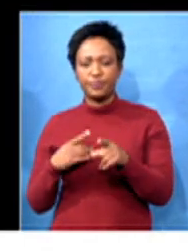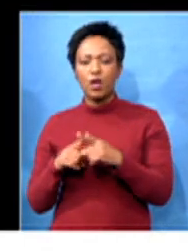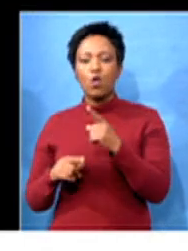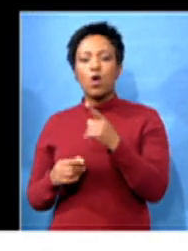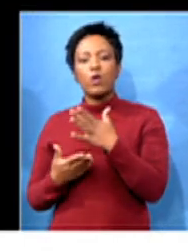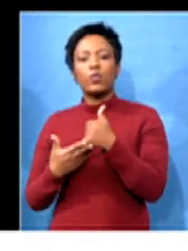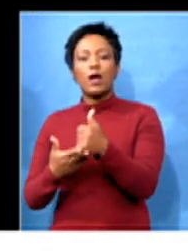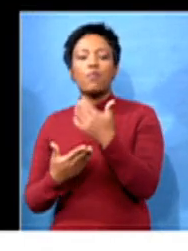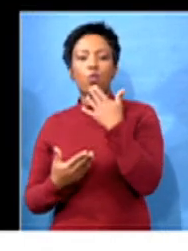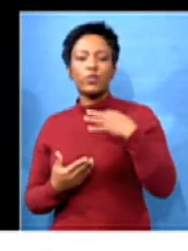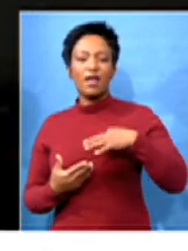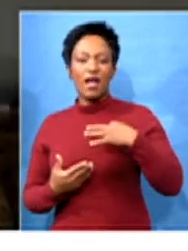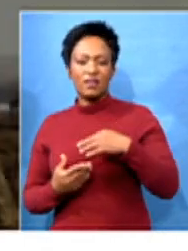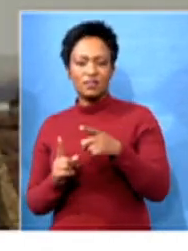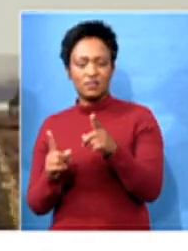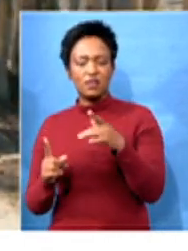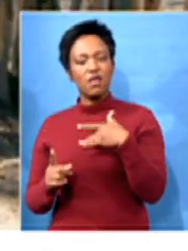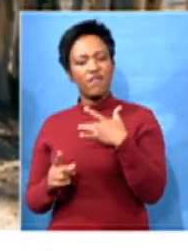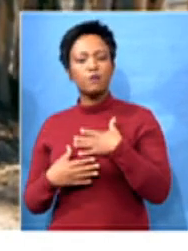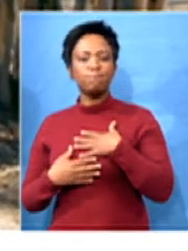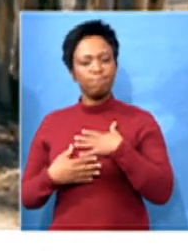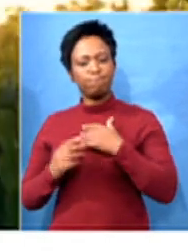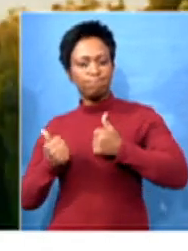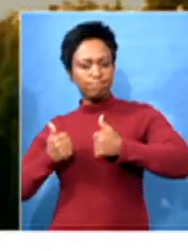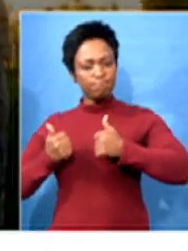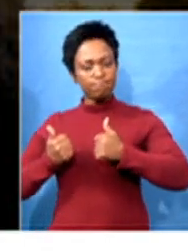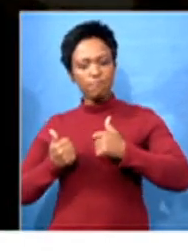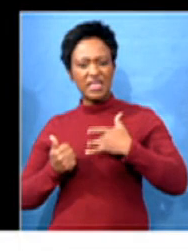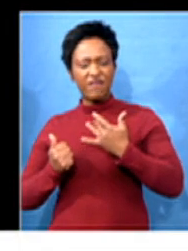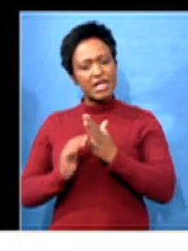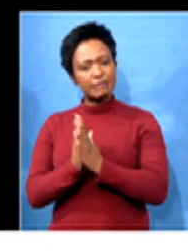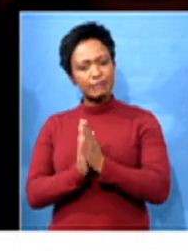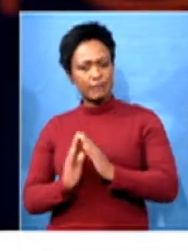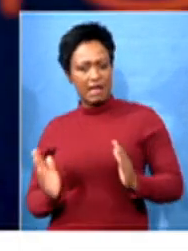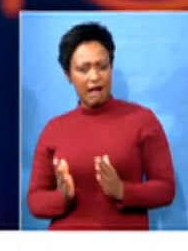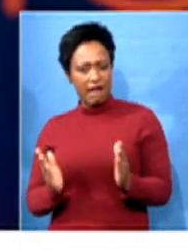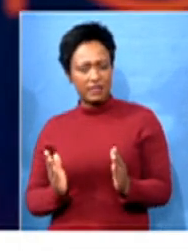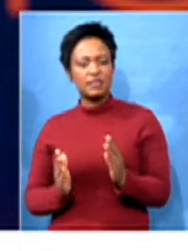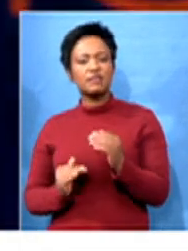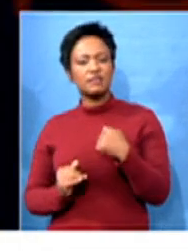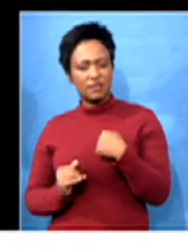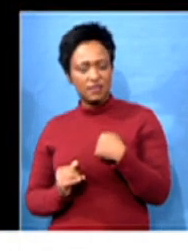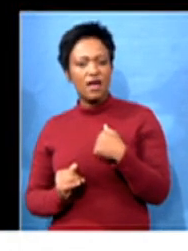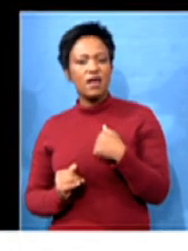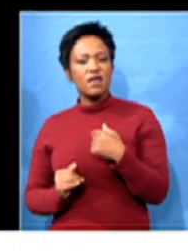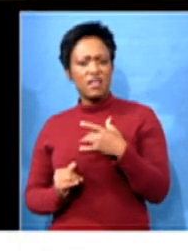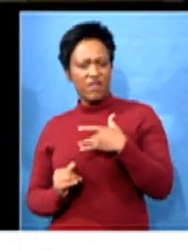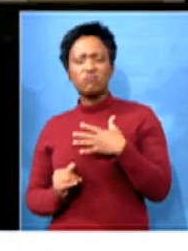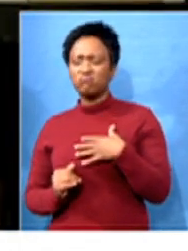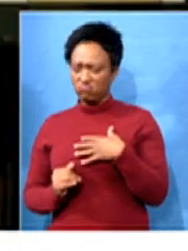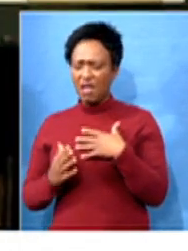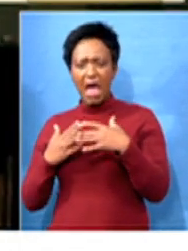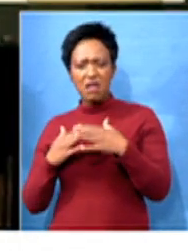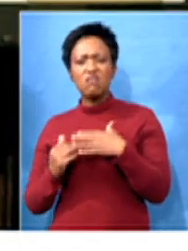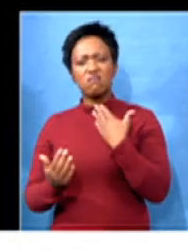of feel great, you know, feel inspired, feel like they can do whatever they want to do, whenever they want to do it.